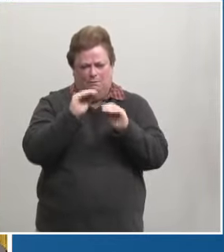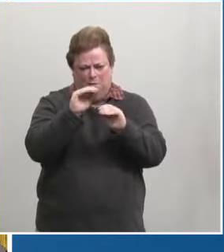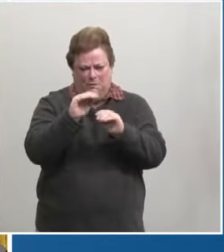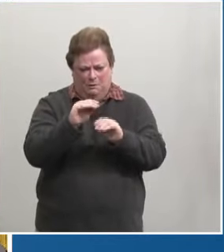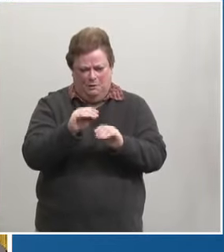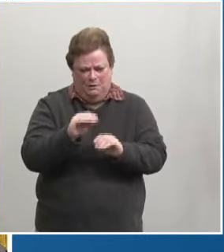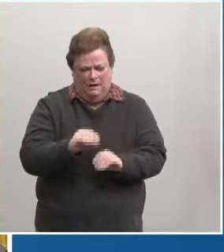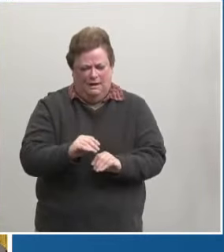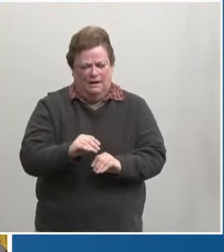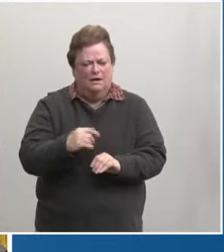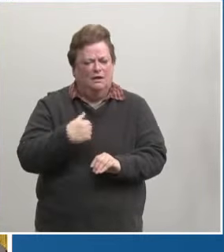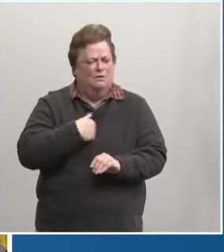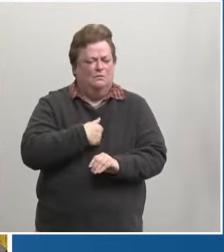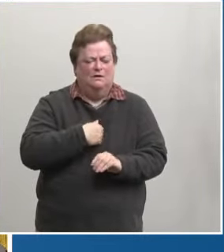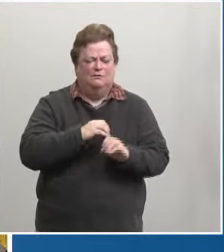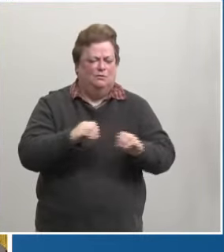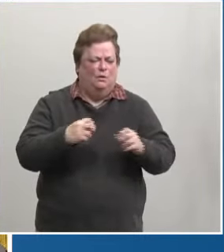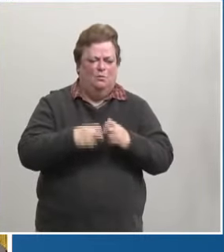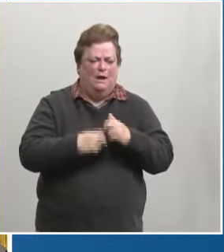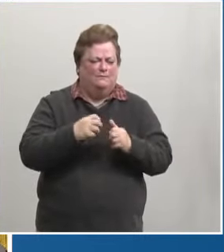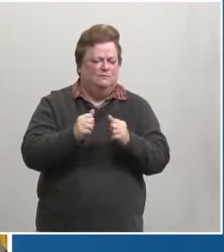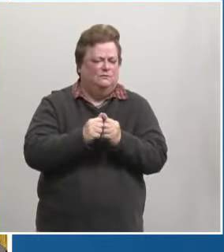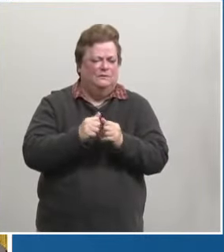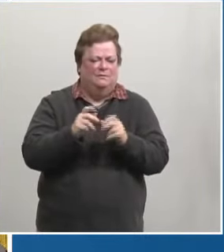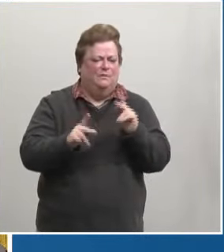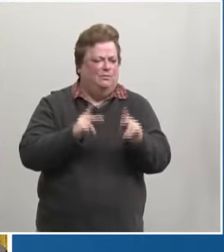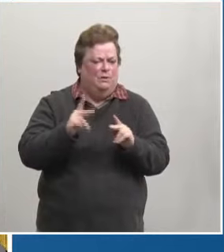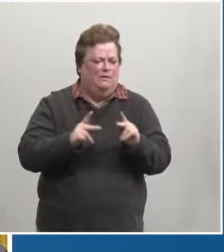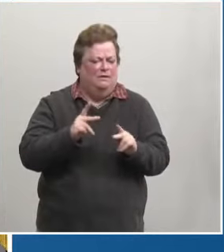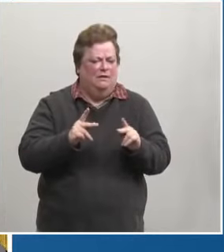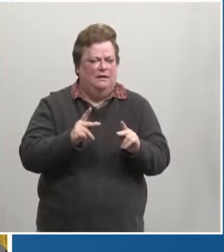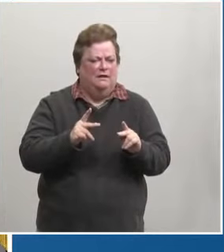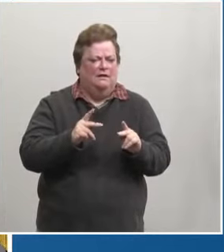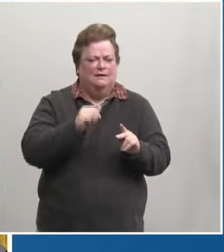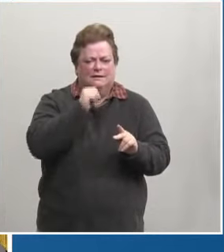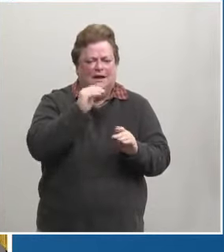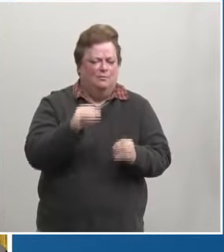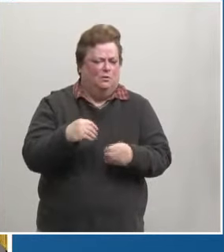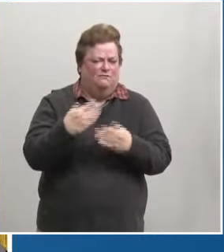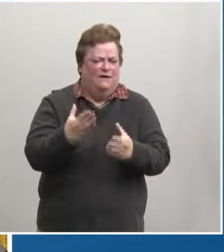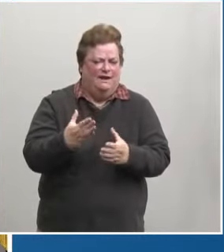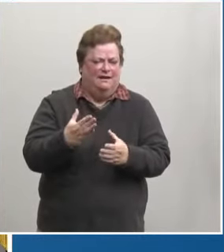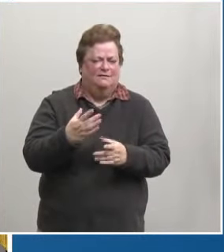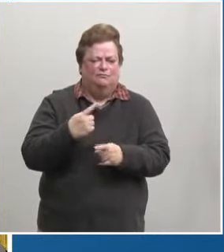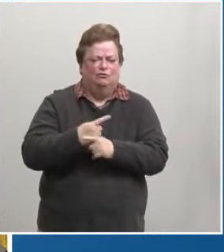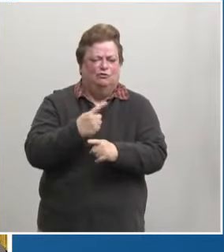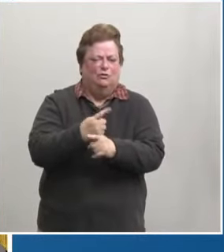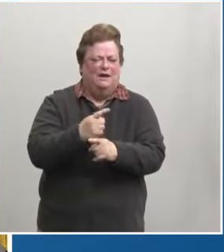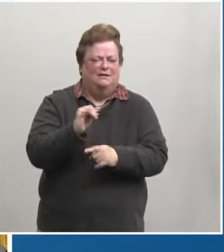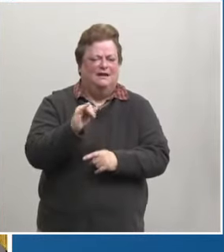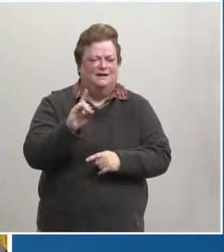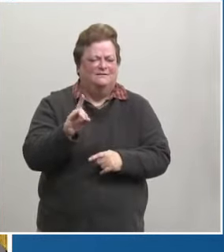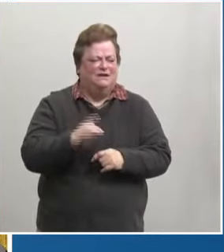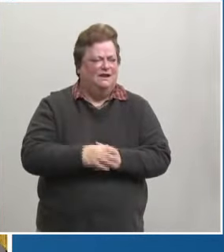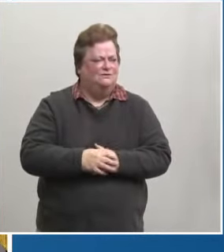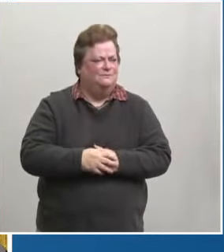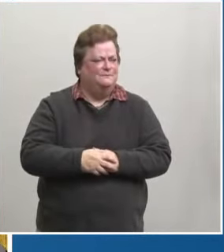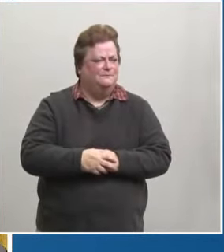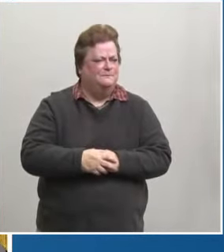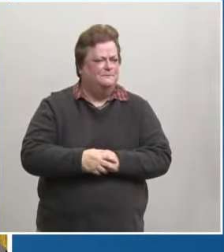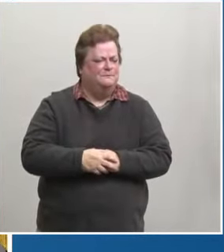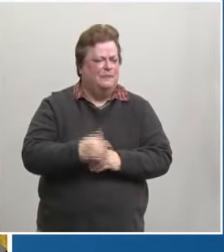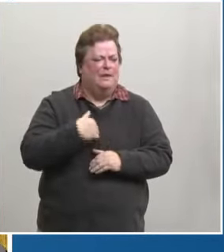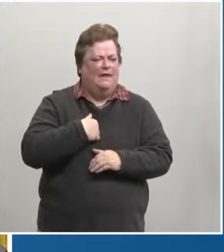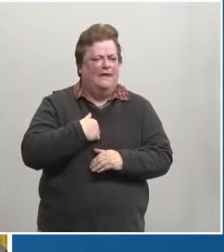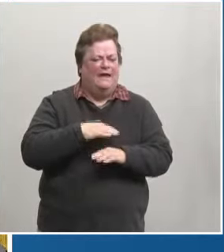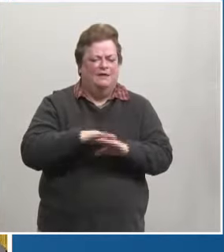and we have had no problems with people not providing their correct identification. And I